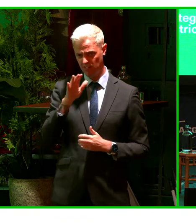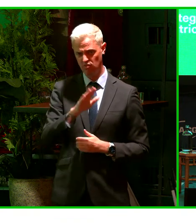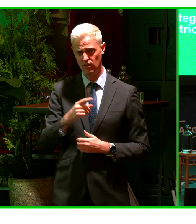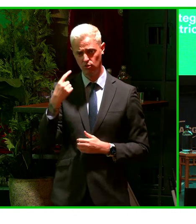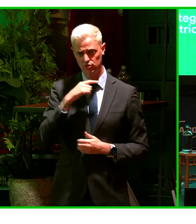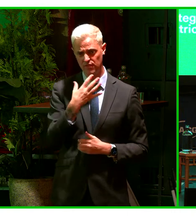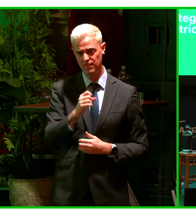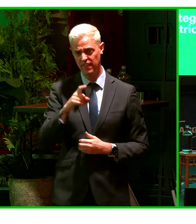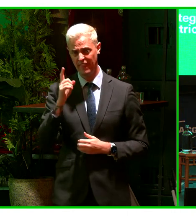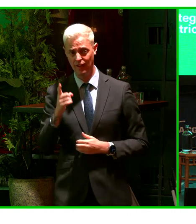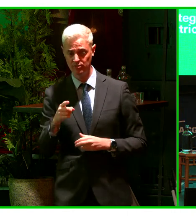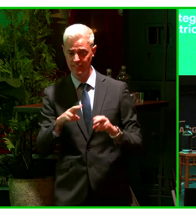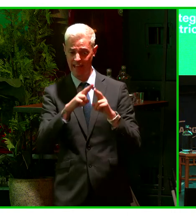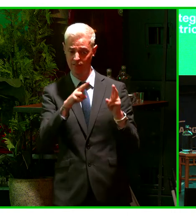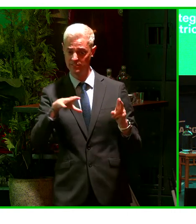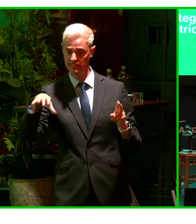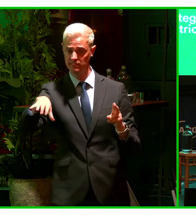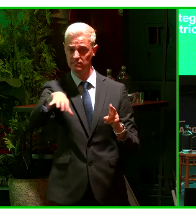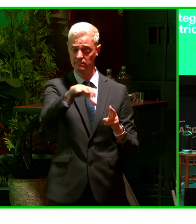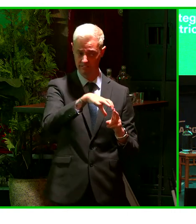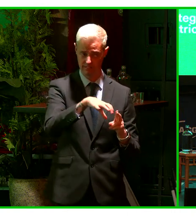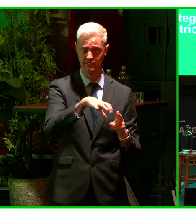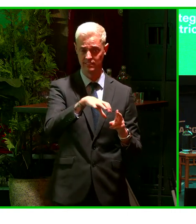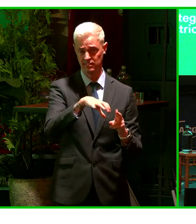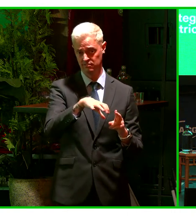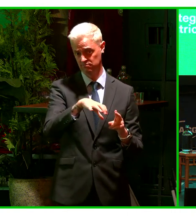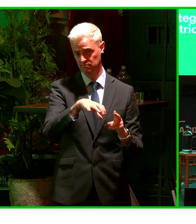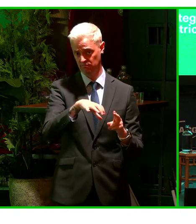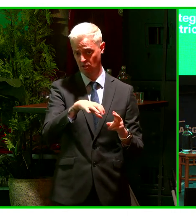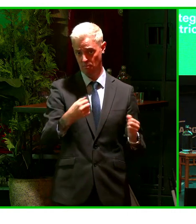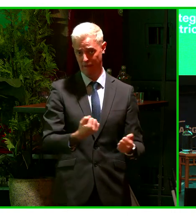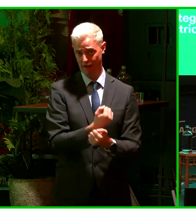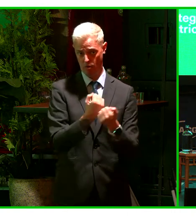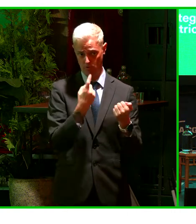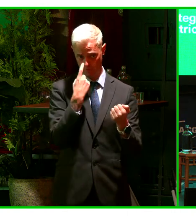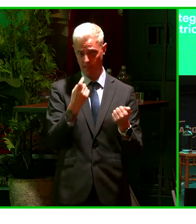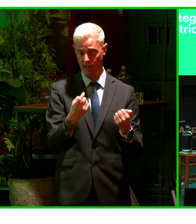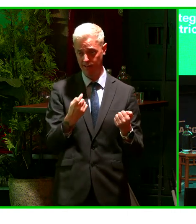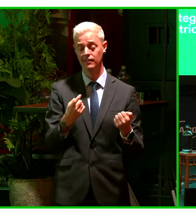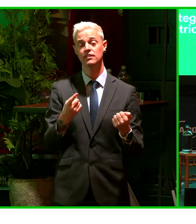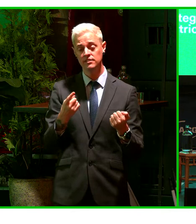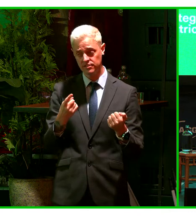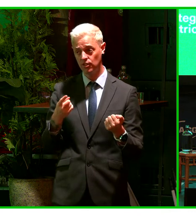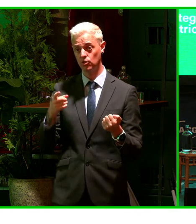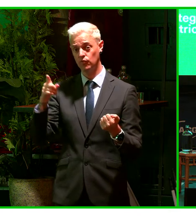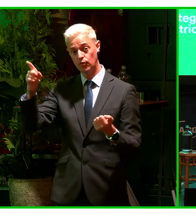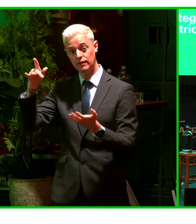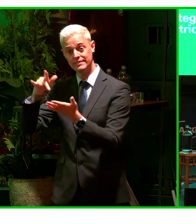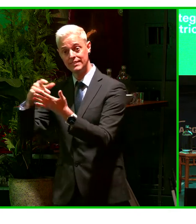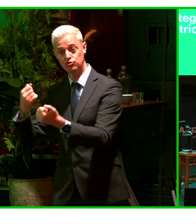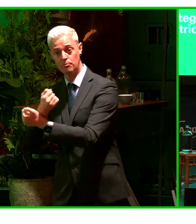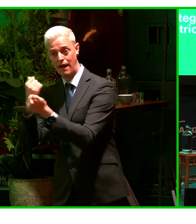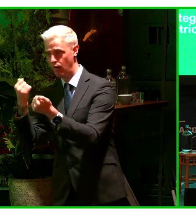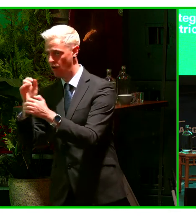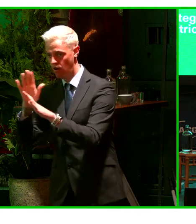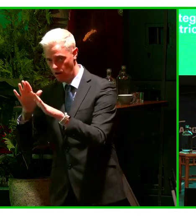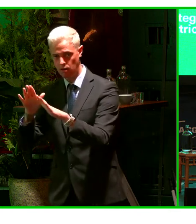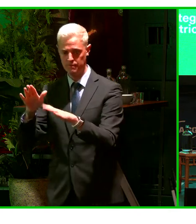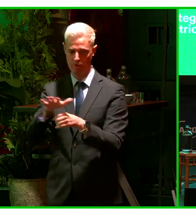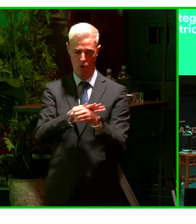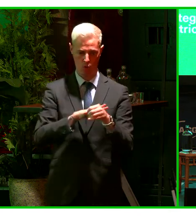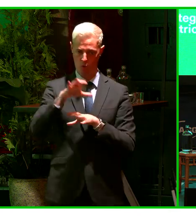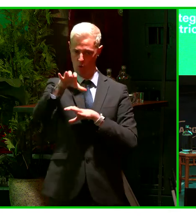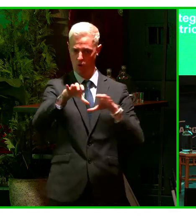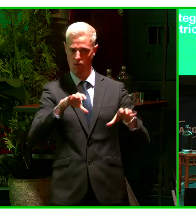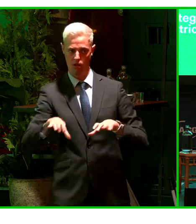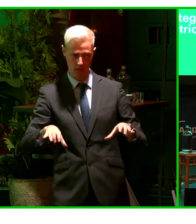150,000 houses power on about a 50 megawatt power station. So decentralized power is going to be the massive thing for the